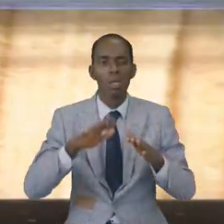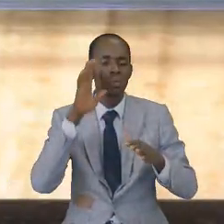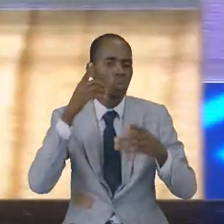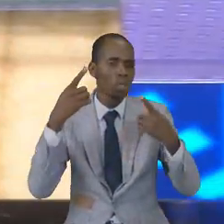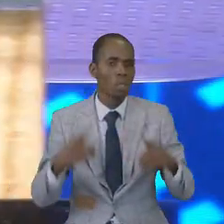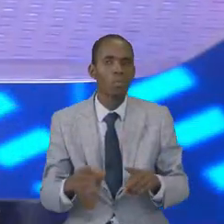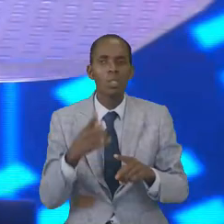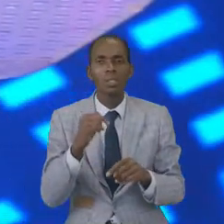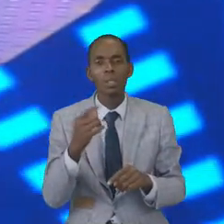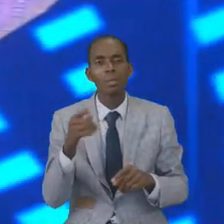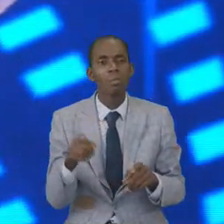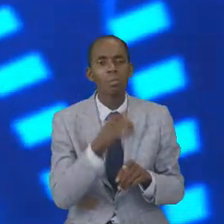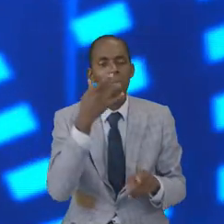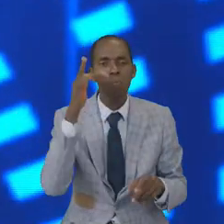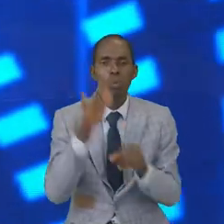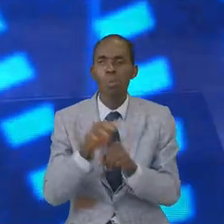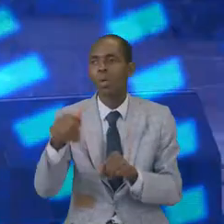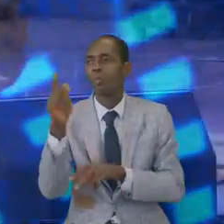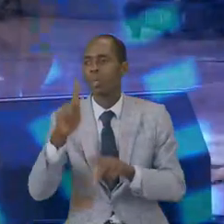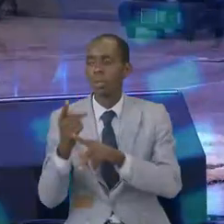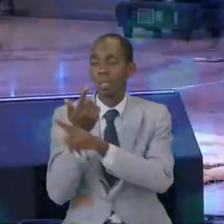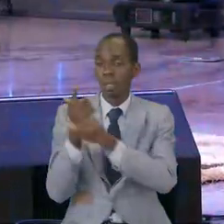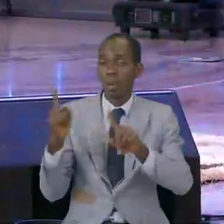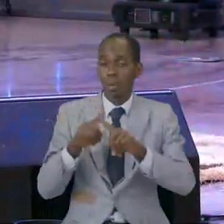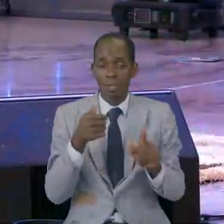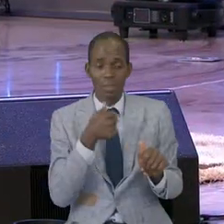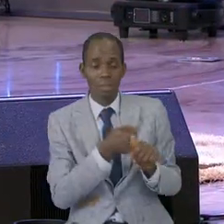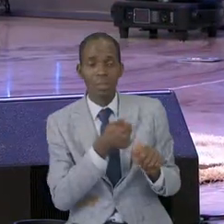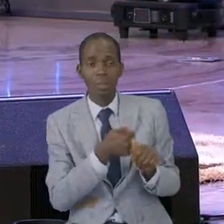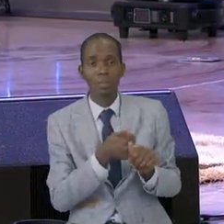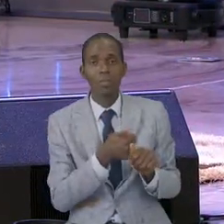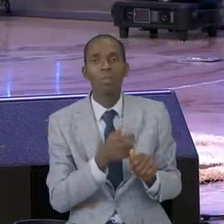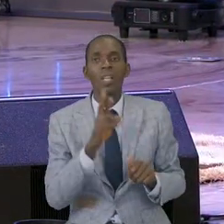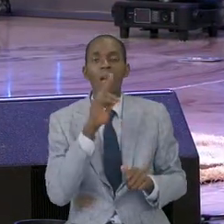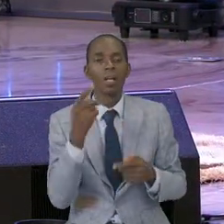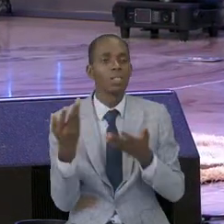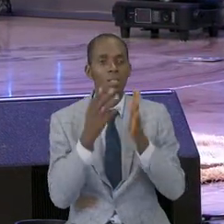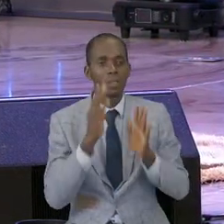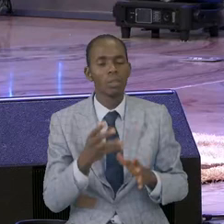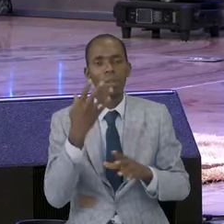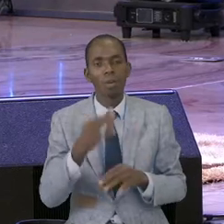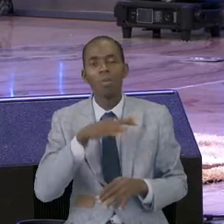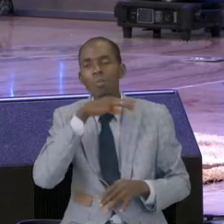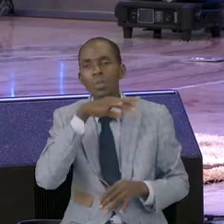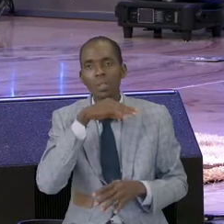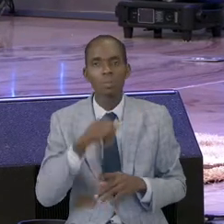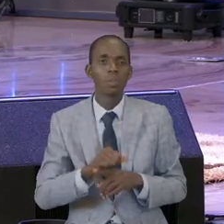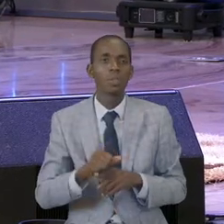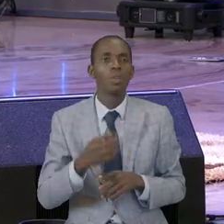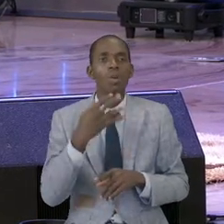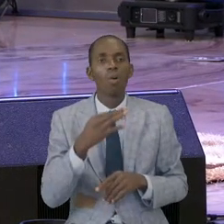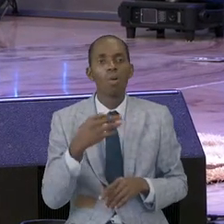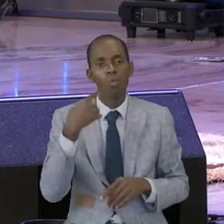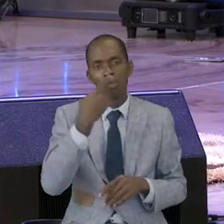They promise other people liberty. They themselves are the servants of corruption. For of